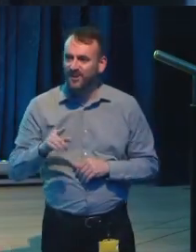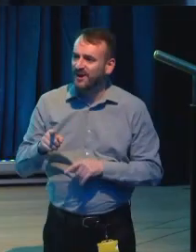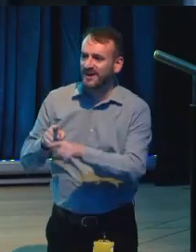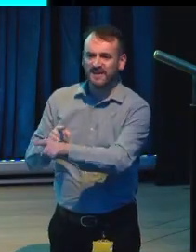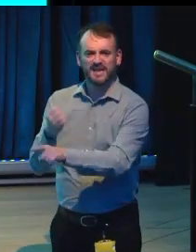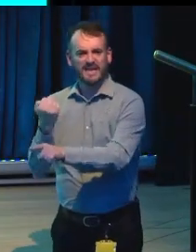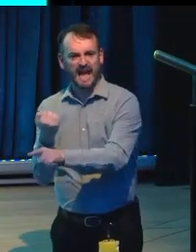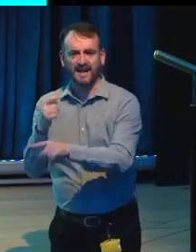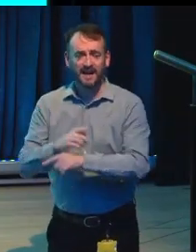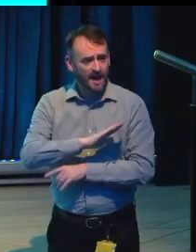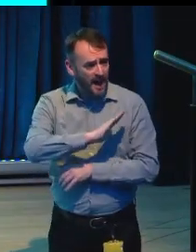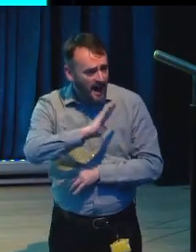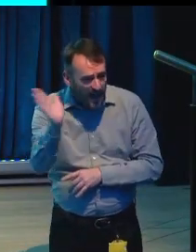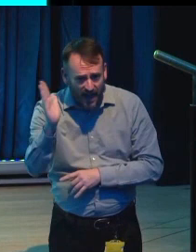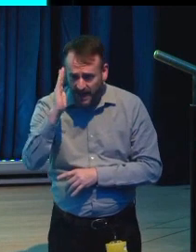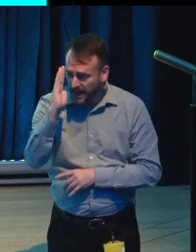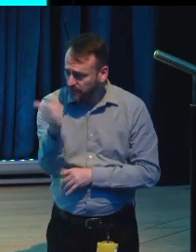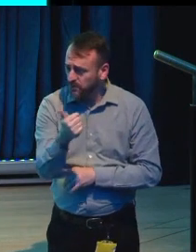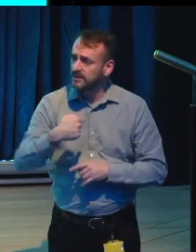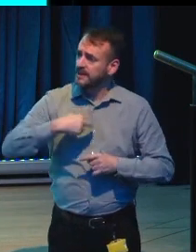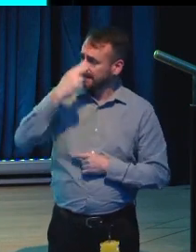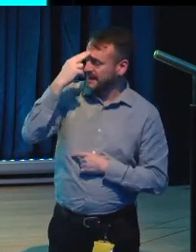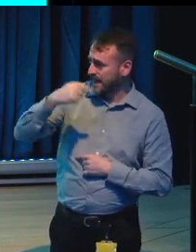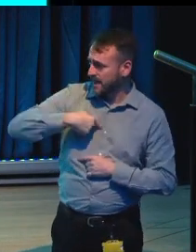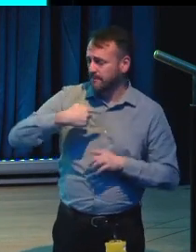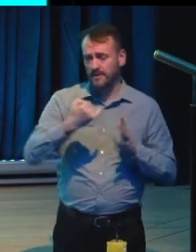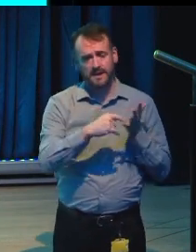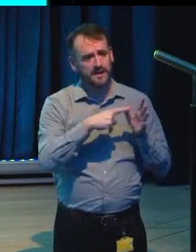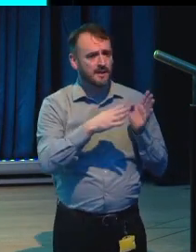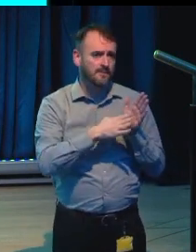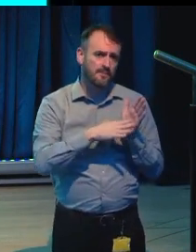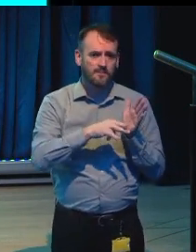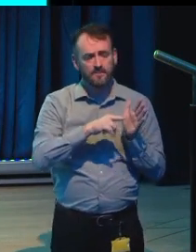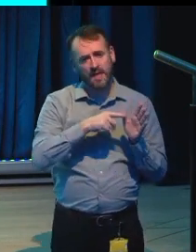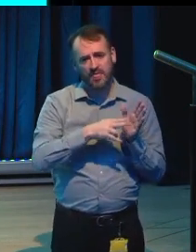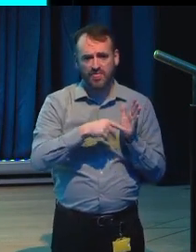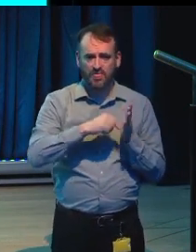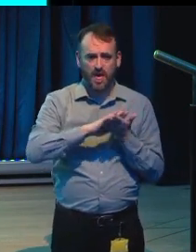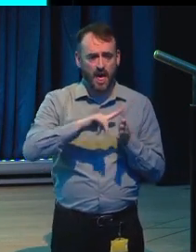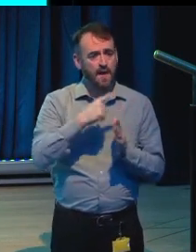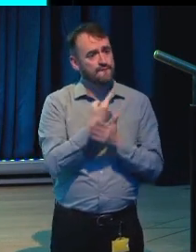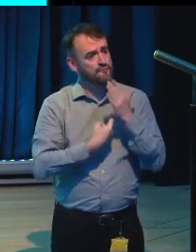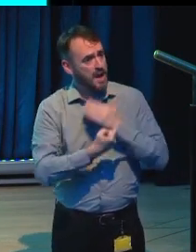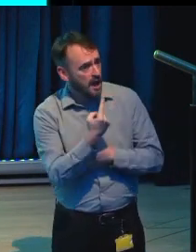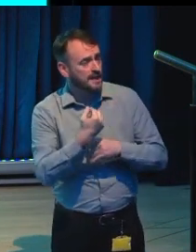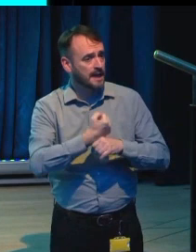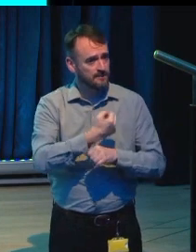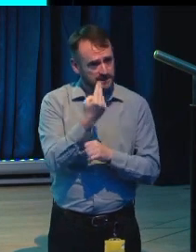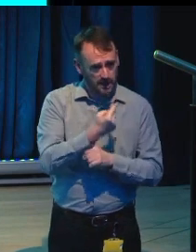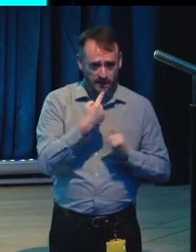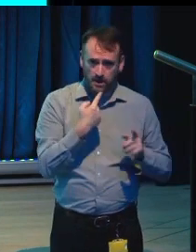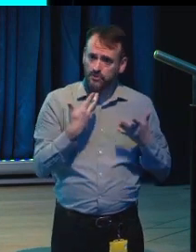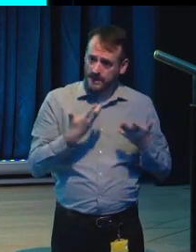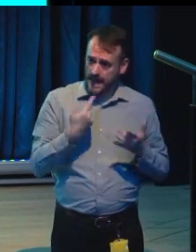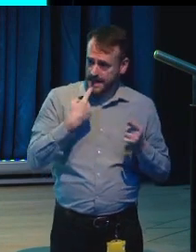Hi, everyone. So my name is Samantha. I'm a freelance narrative designer, and today I'm going to be talking about the things